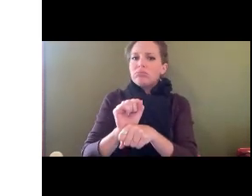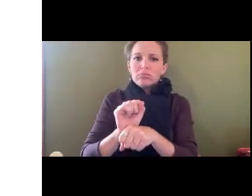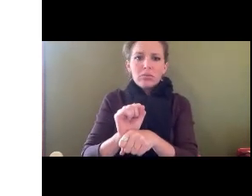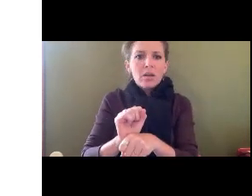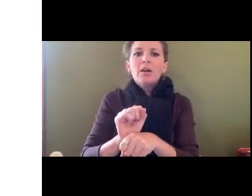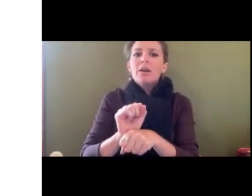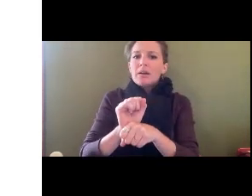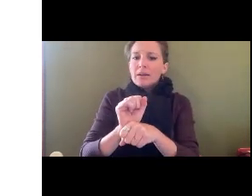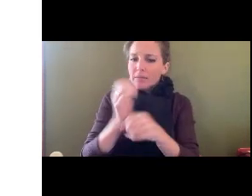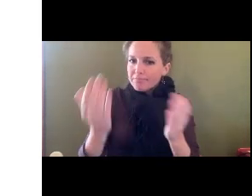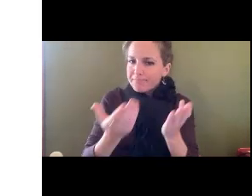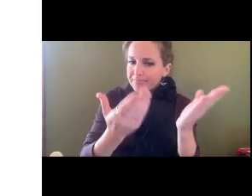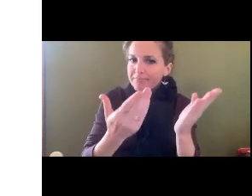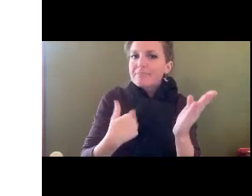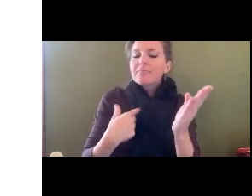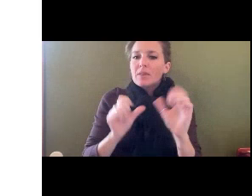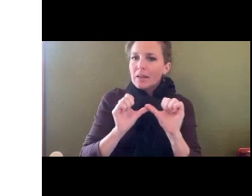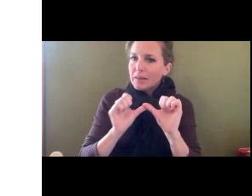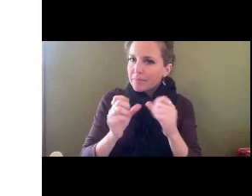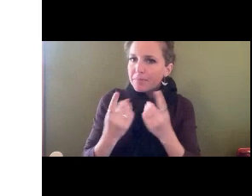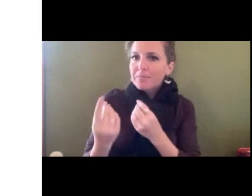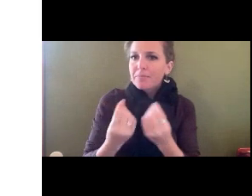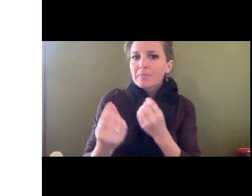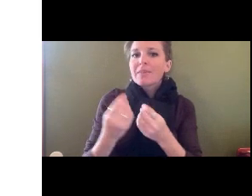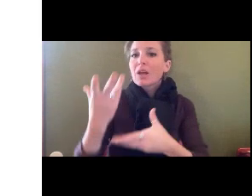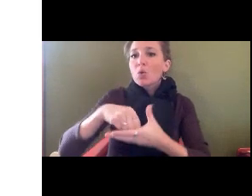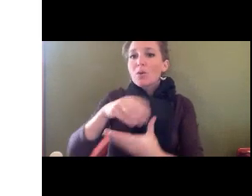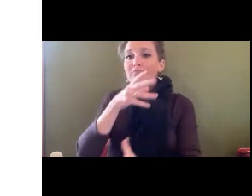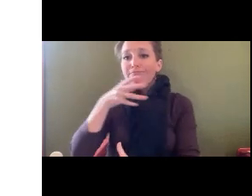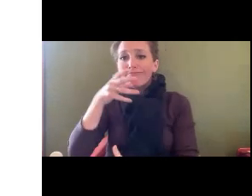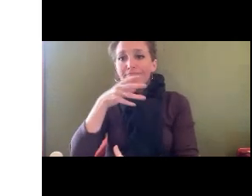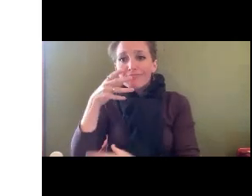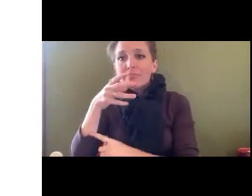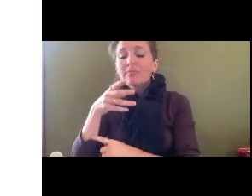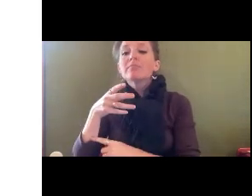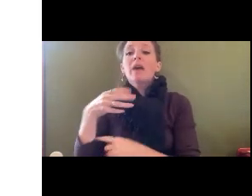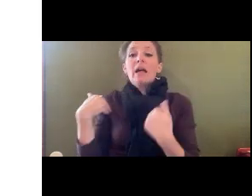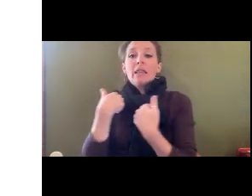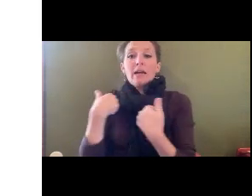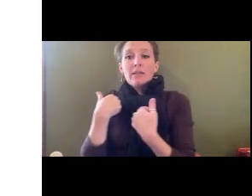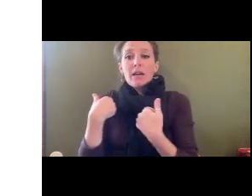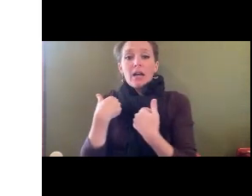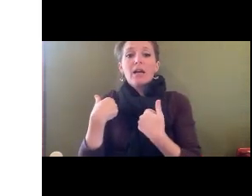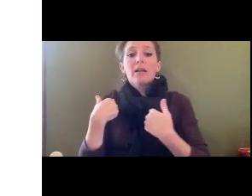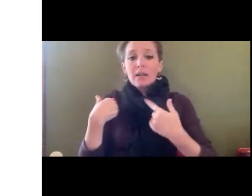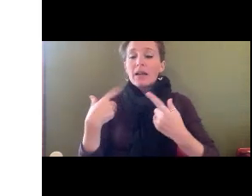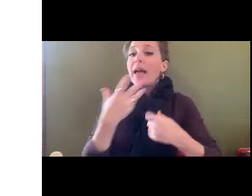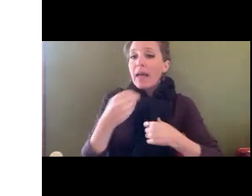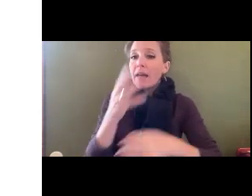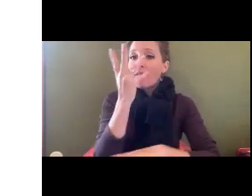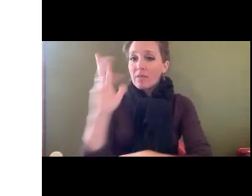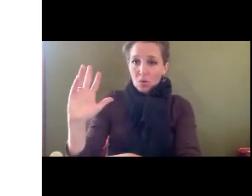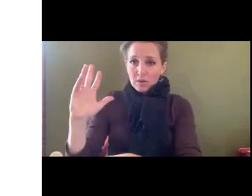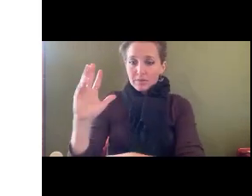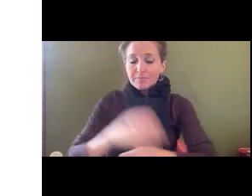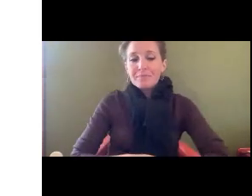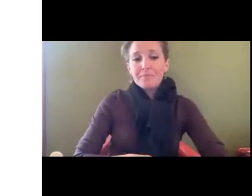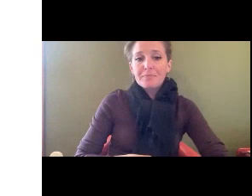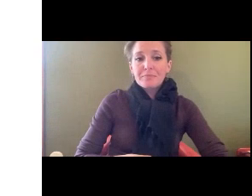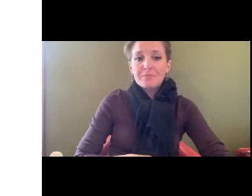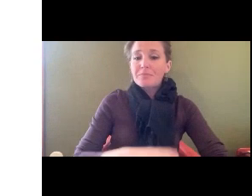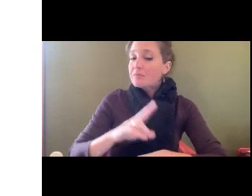and including in the agriculture, livestock, and forestry sectors. And countries are eager to see their